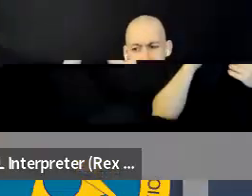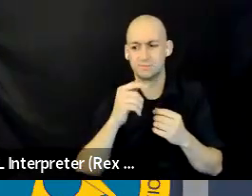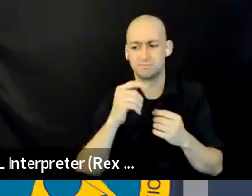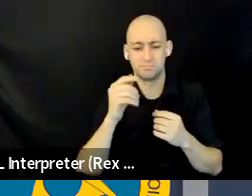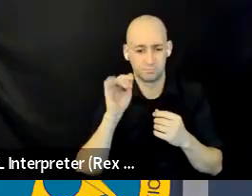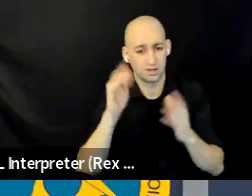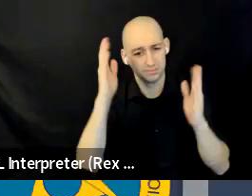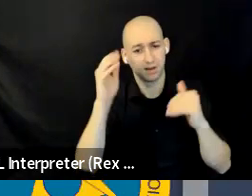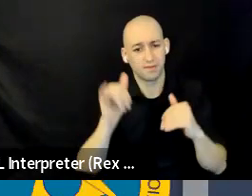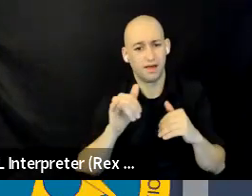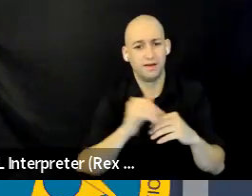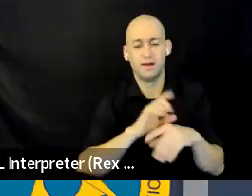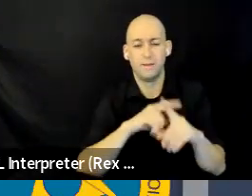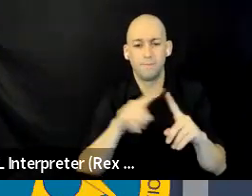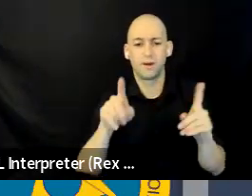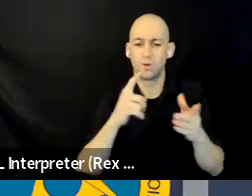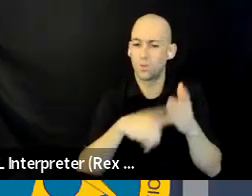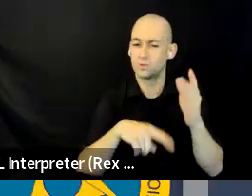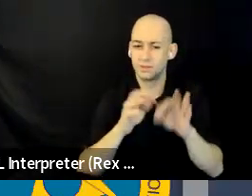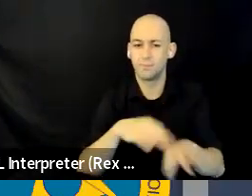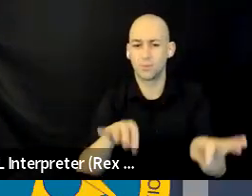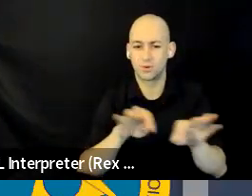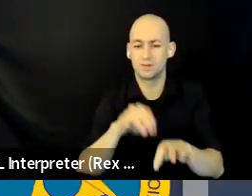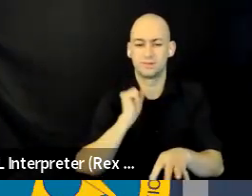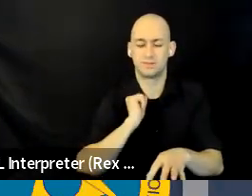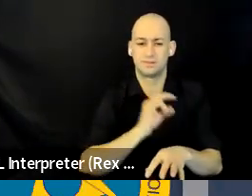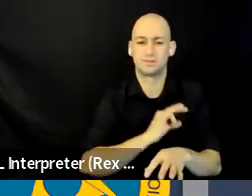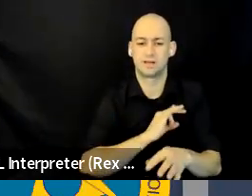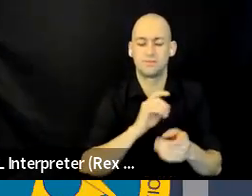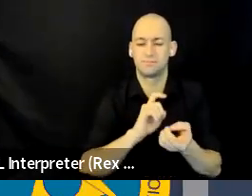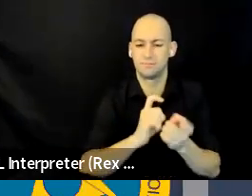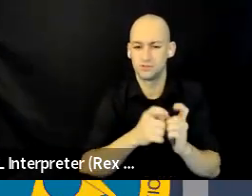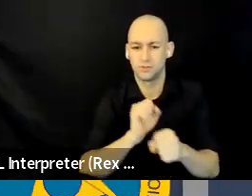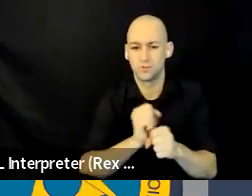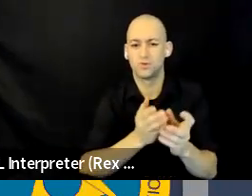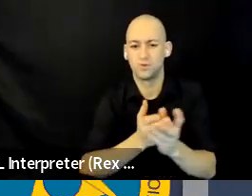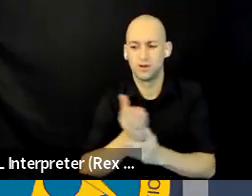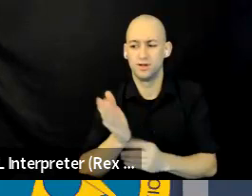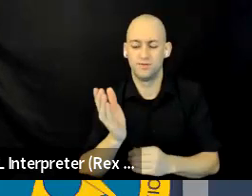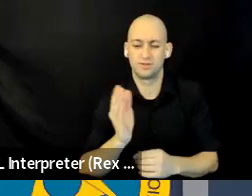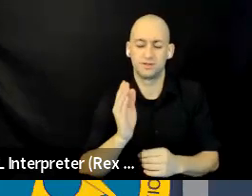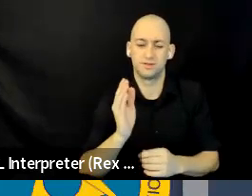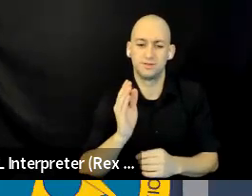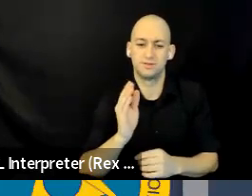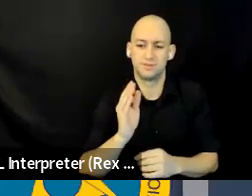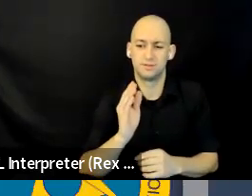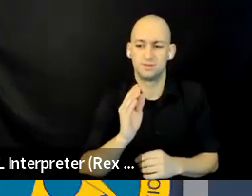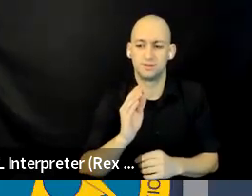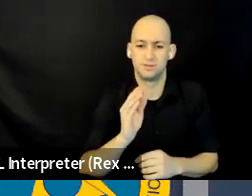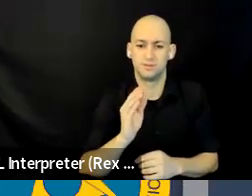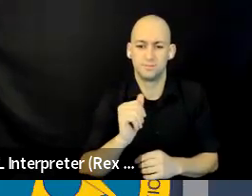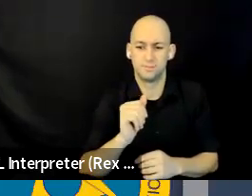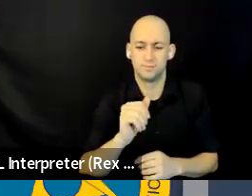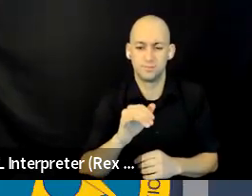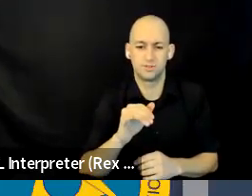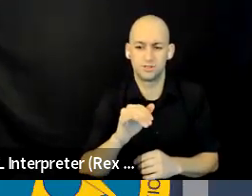expected. But what's important is that as staff continues to work through this, that they read through the regulations and guidelines and make sure that